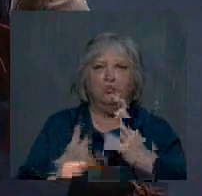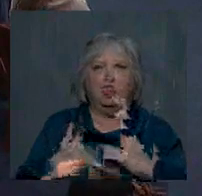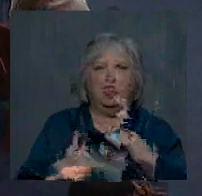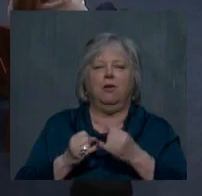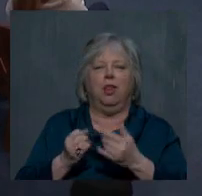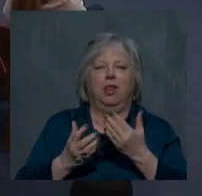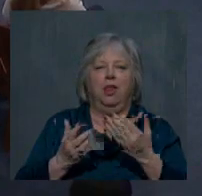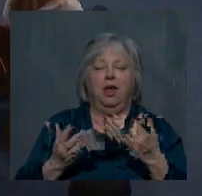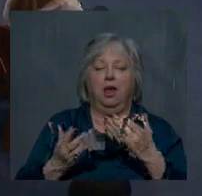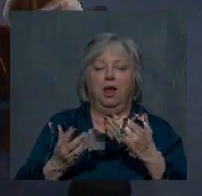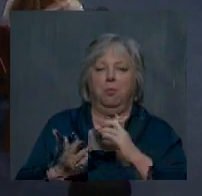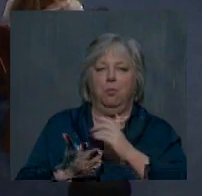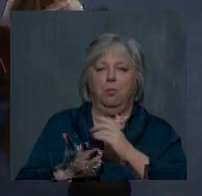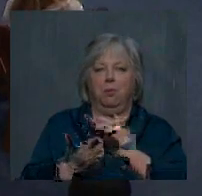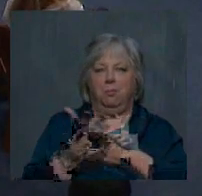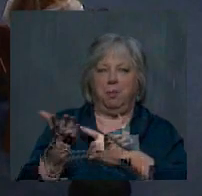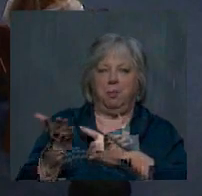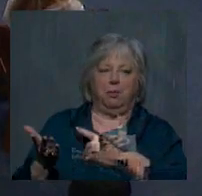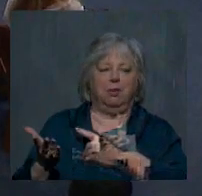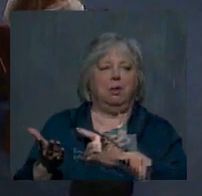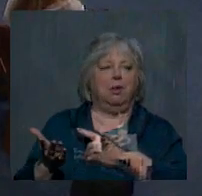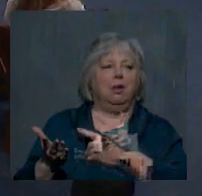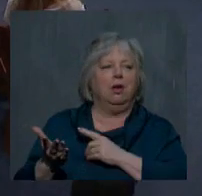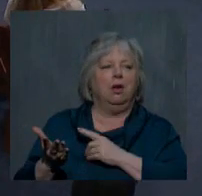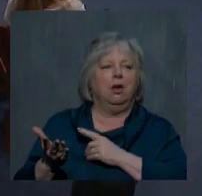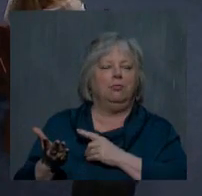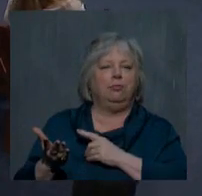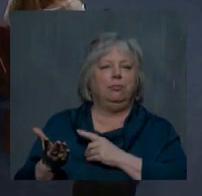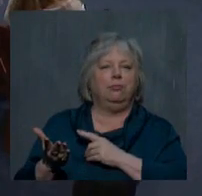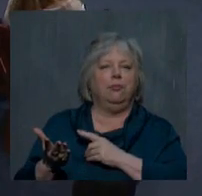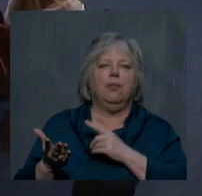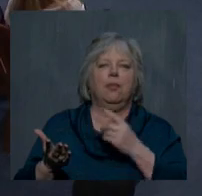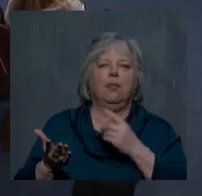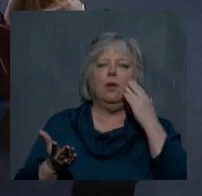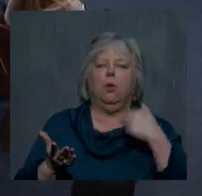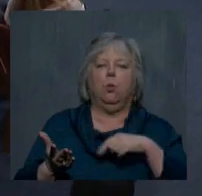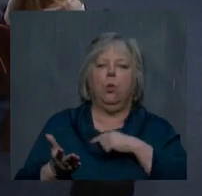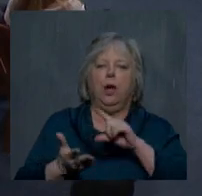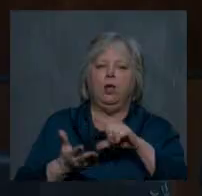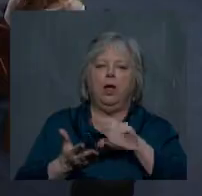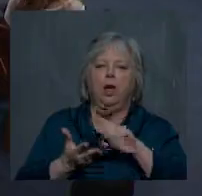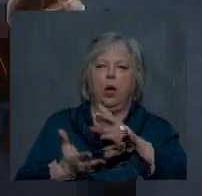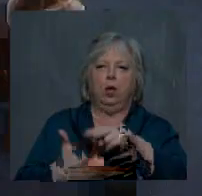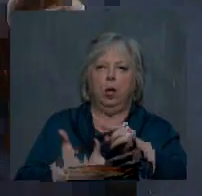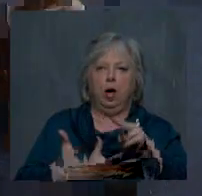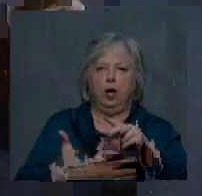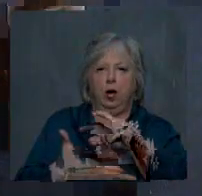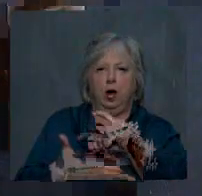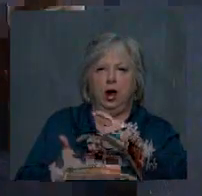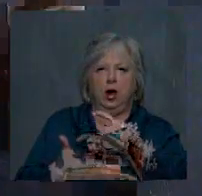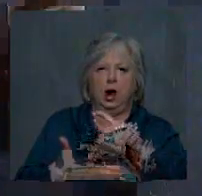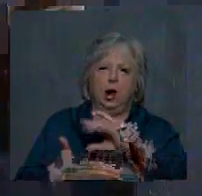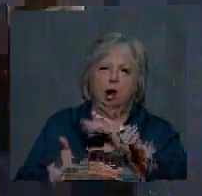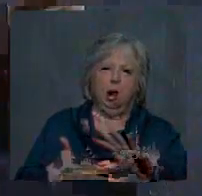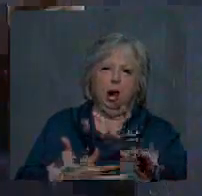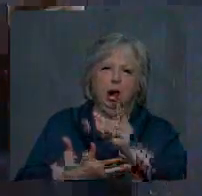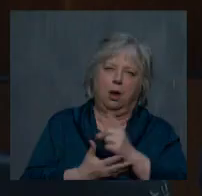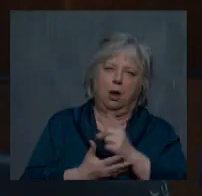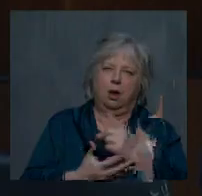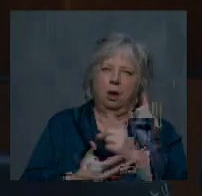One thing I'd like officers to